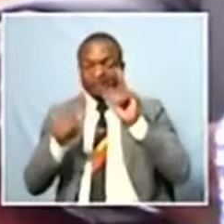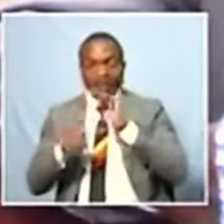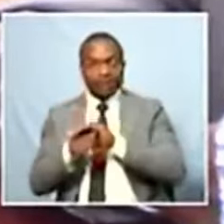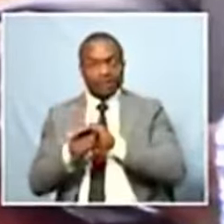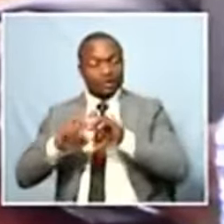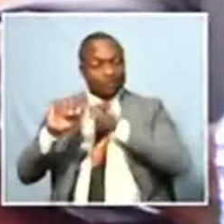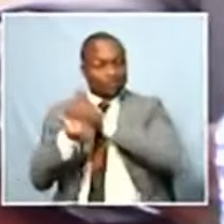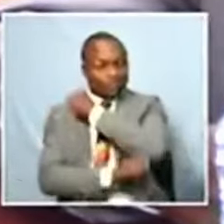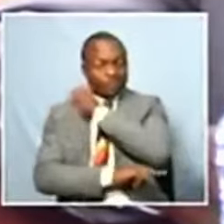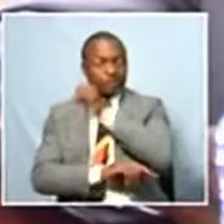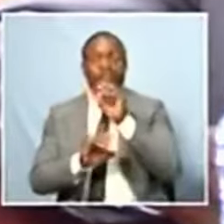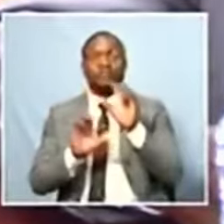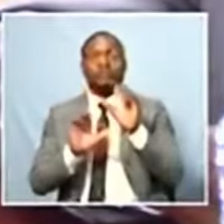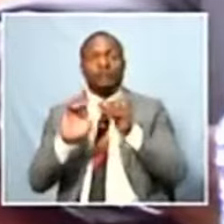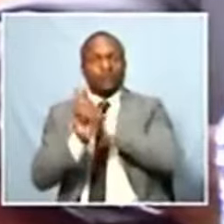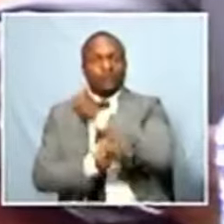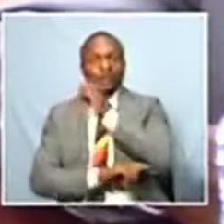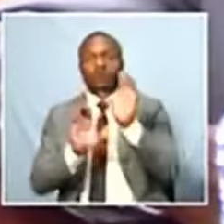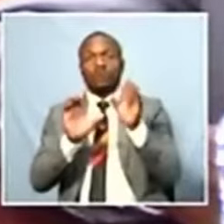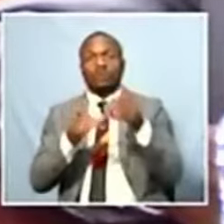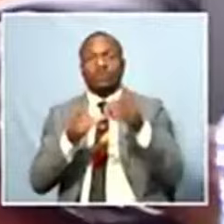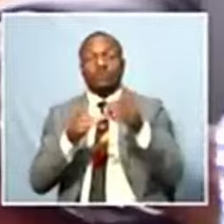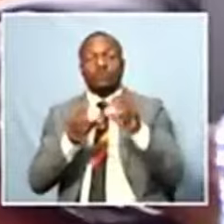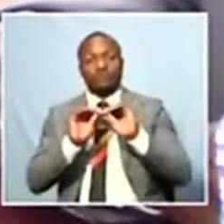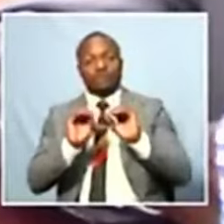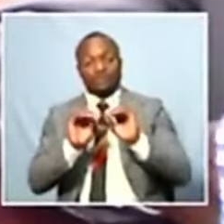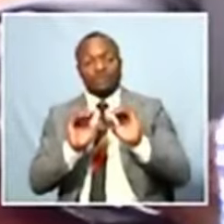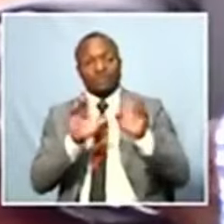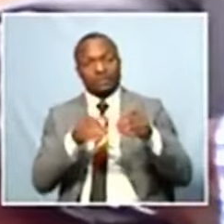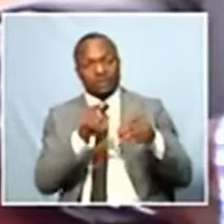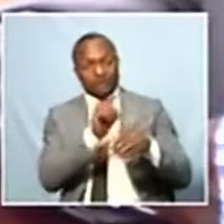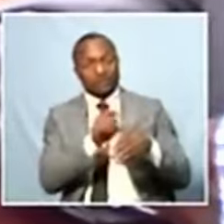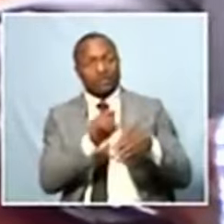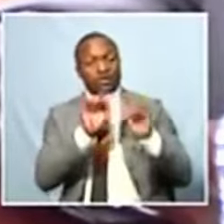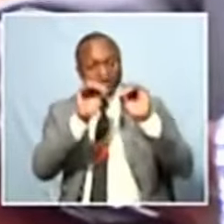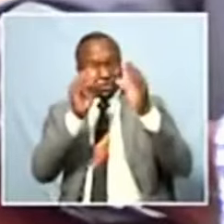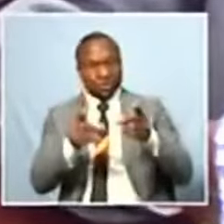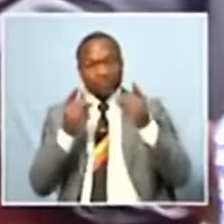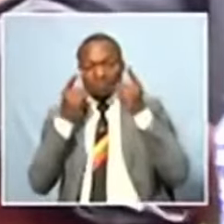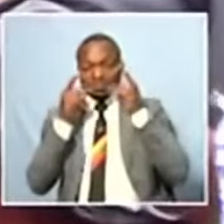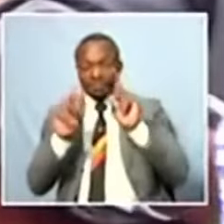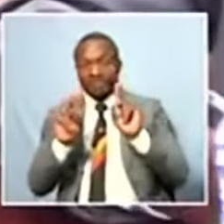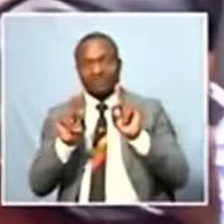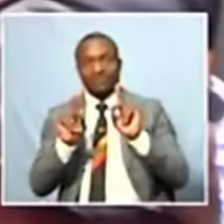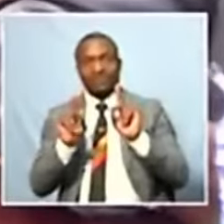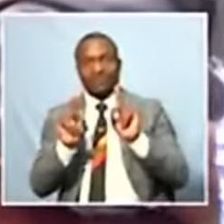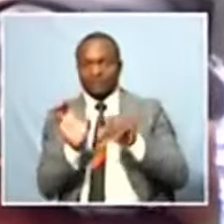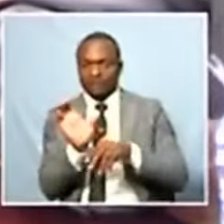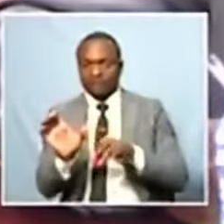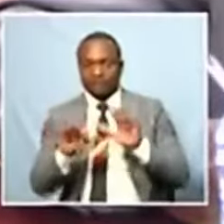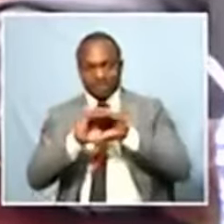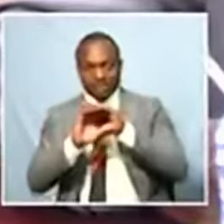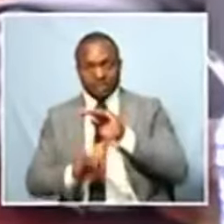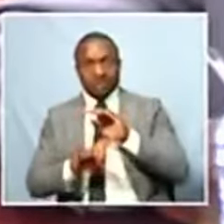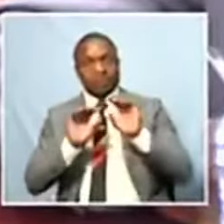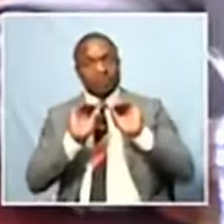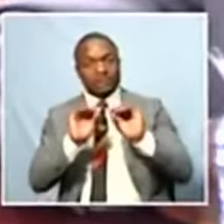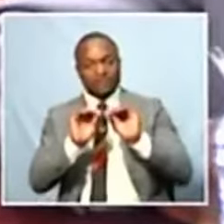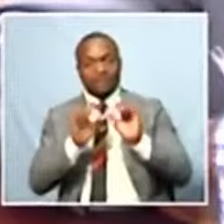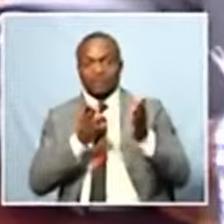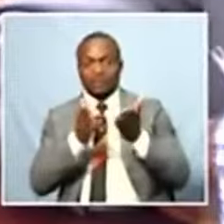Disciplinary Committee of the Teaching Council, while those in the public sector fall under the jurisdiction of the Teaching Service